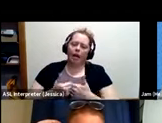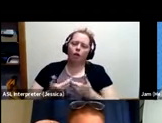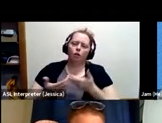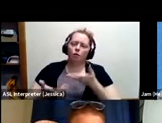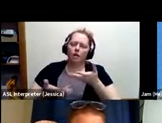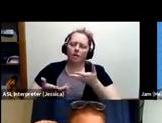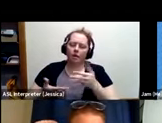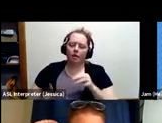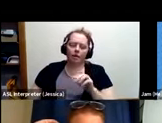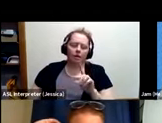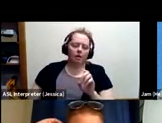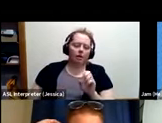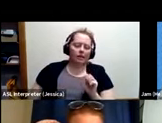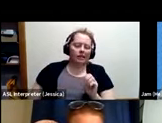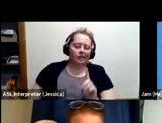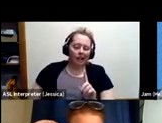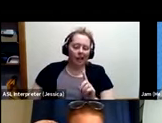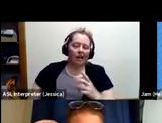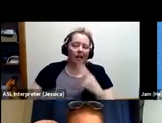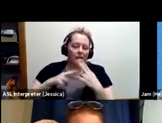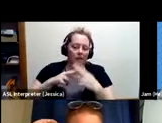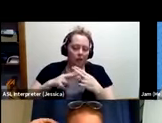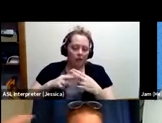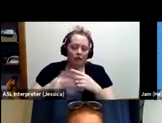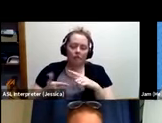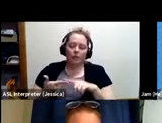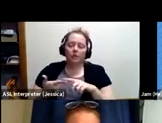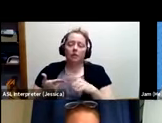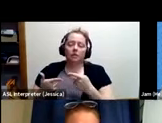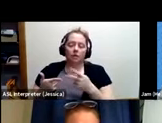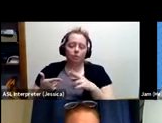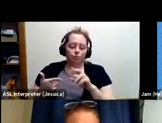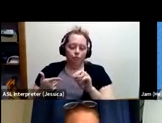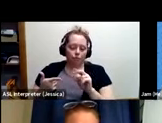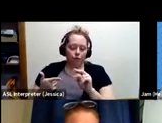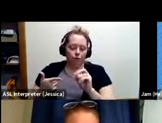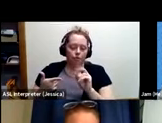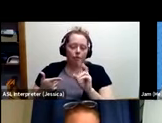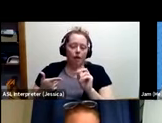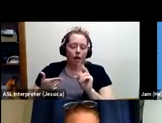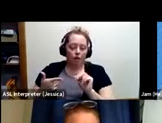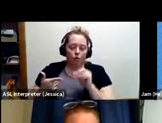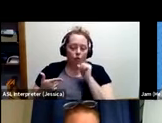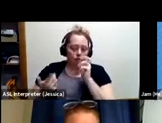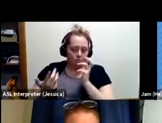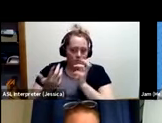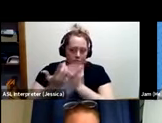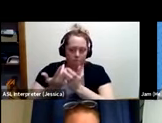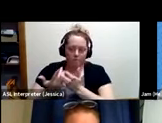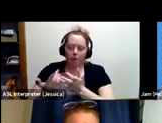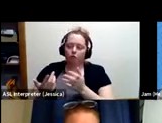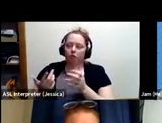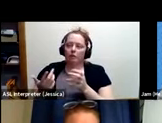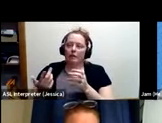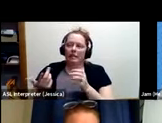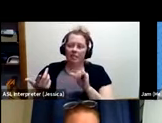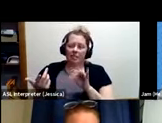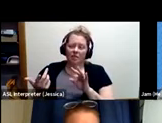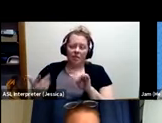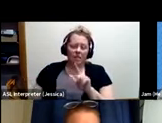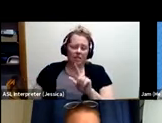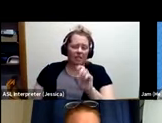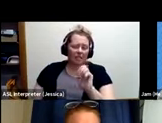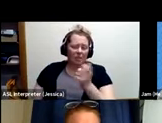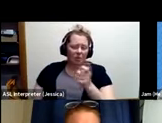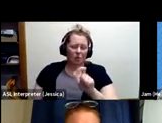names and pronouns that don't match somebody when you have to do something related to their records or having